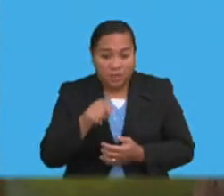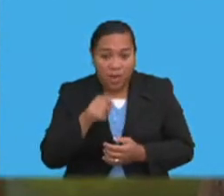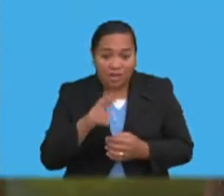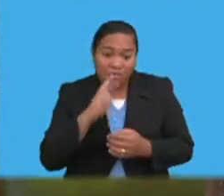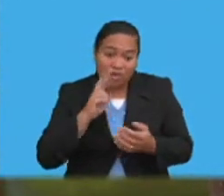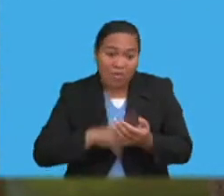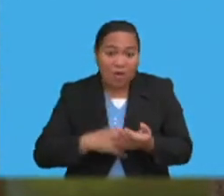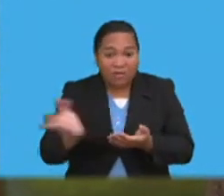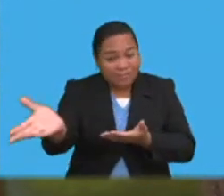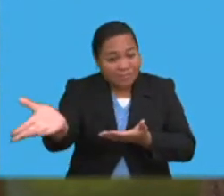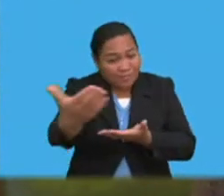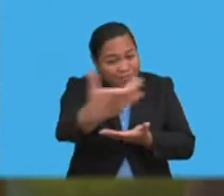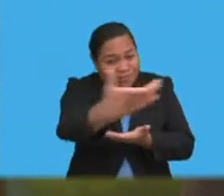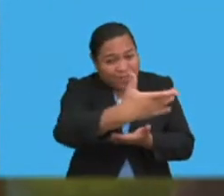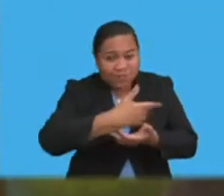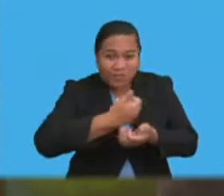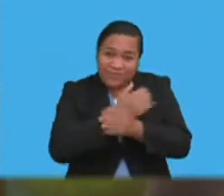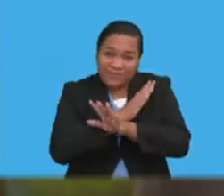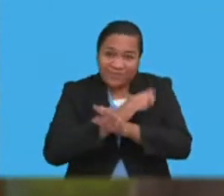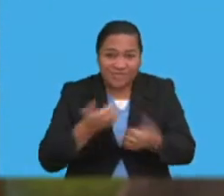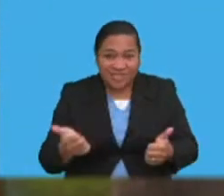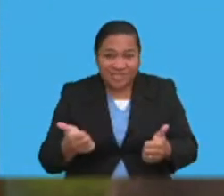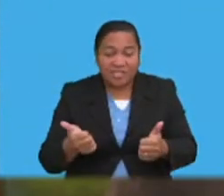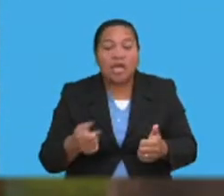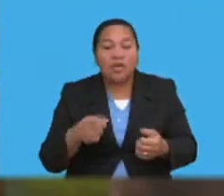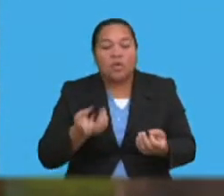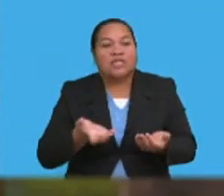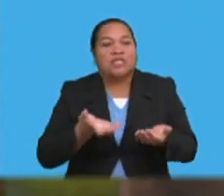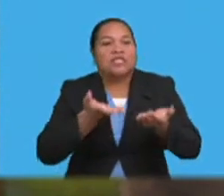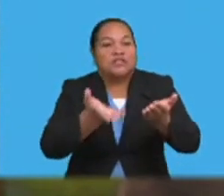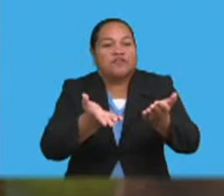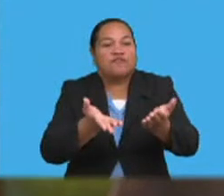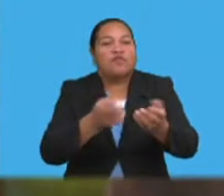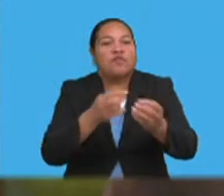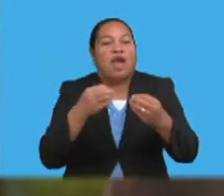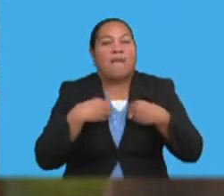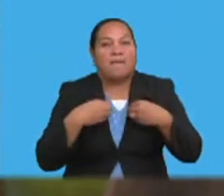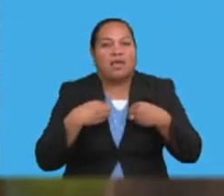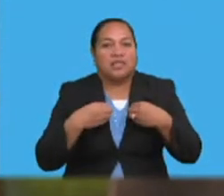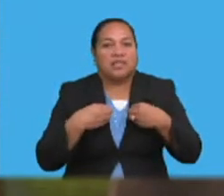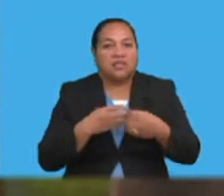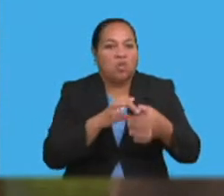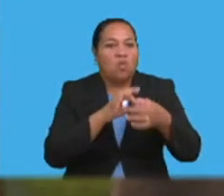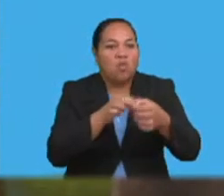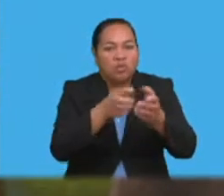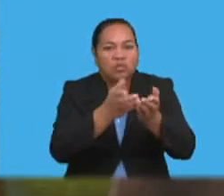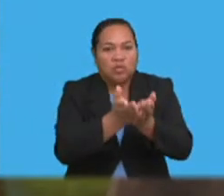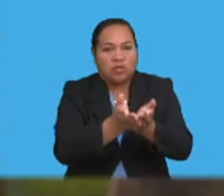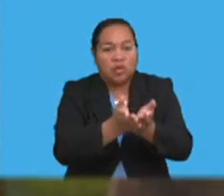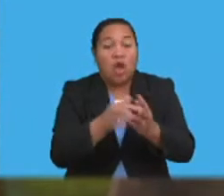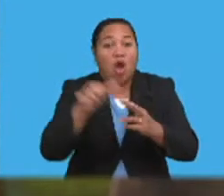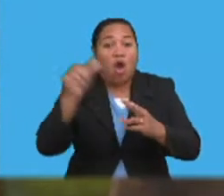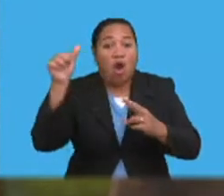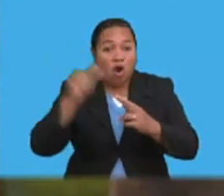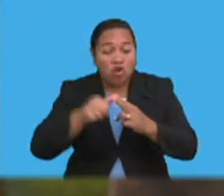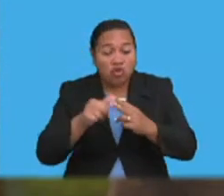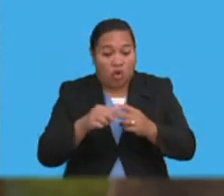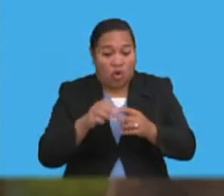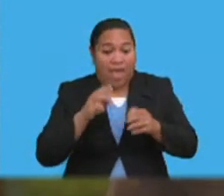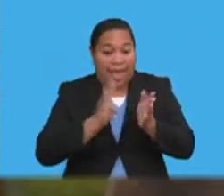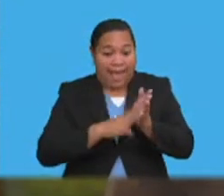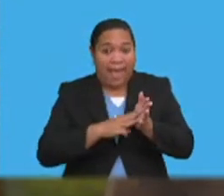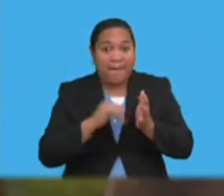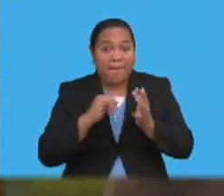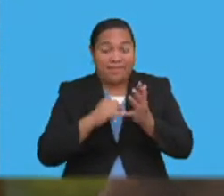compiled, then of course it will be given to the shipping company, but also we are required, or MSEF is required,